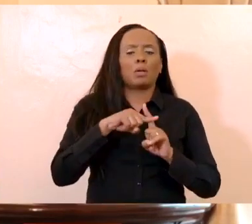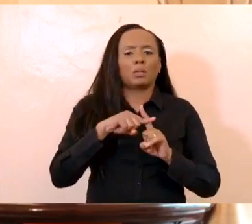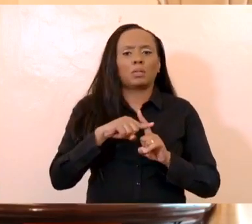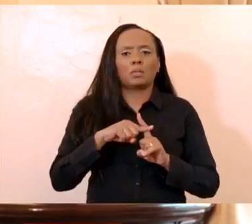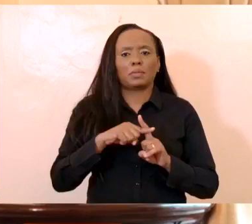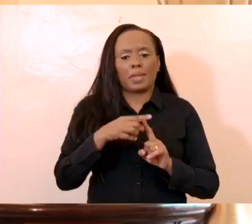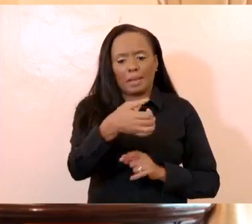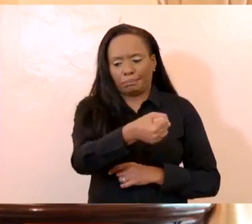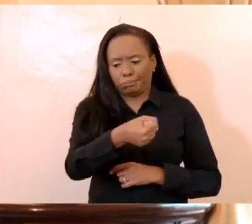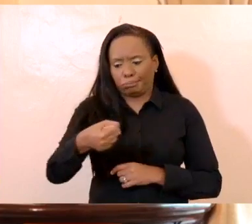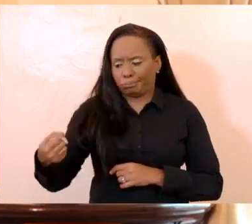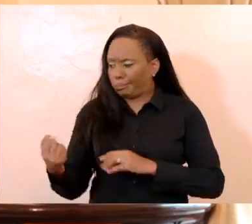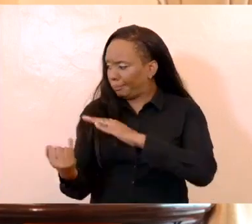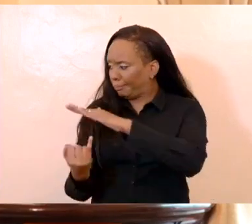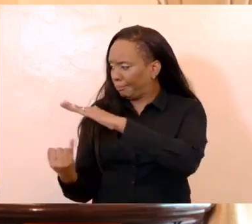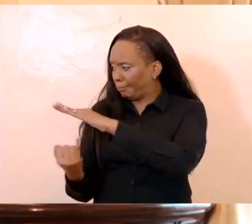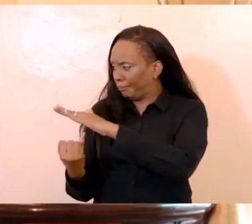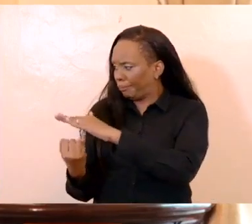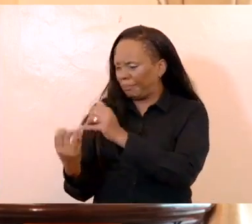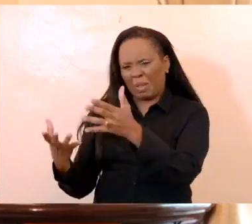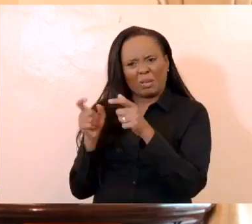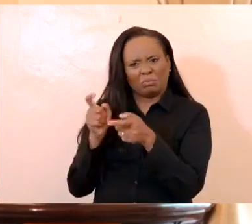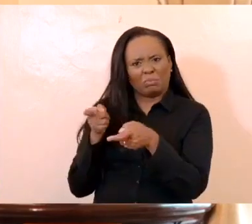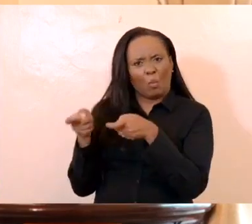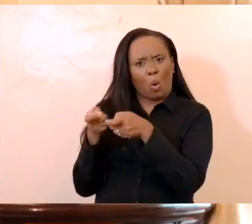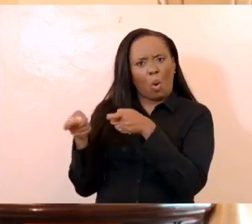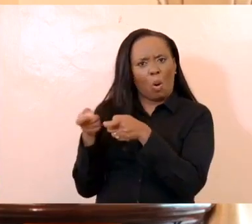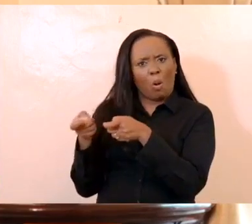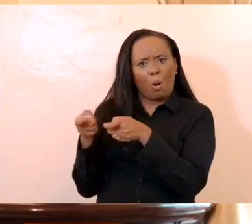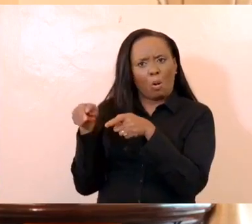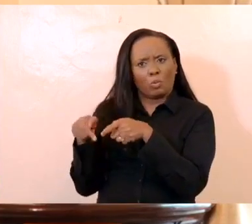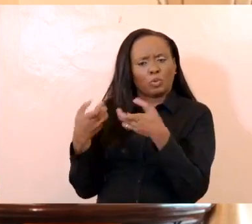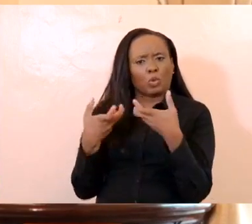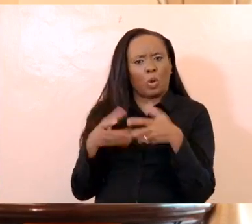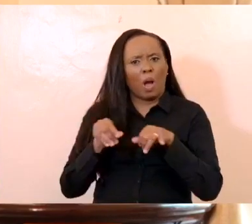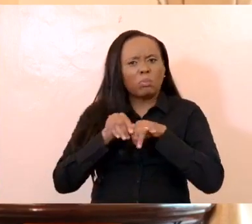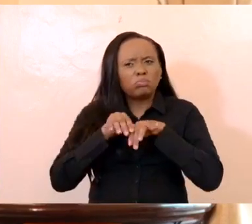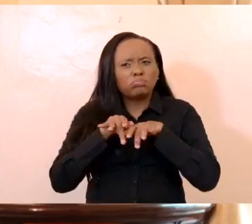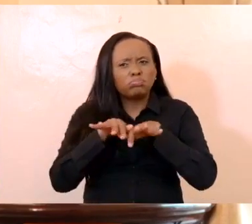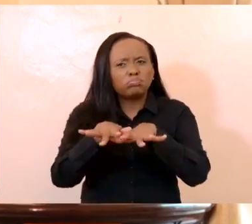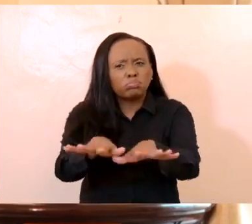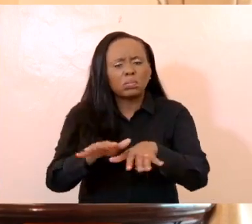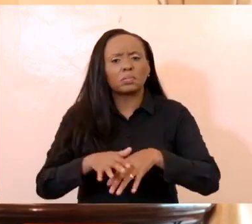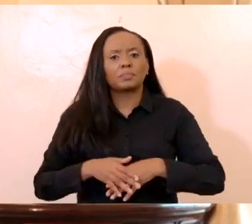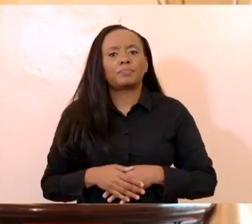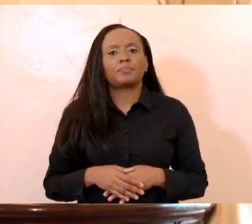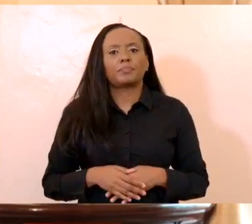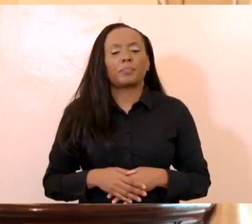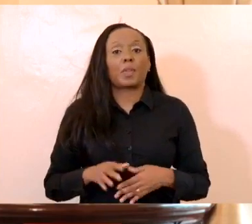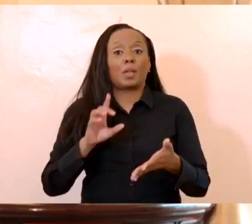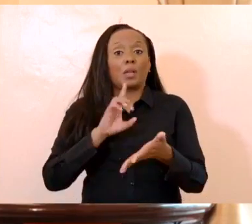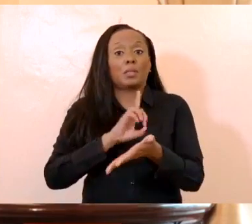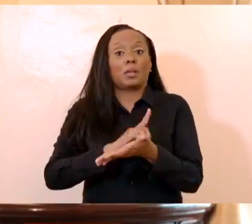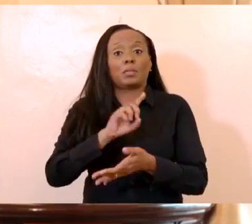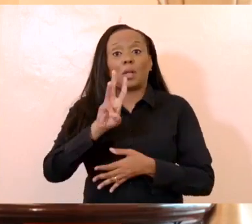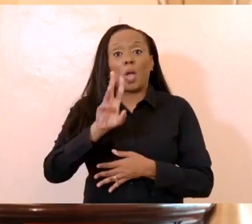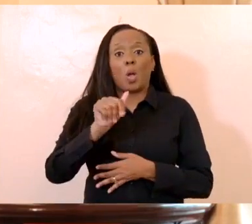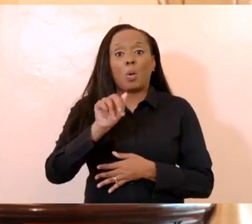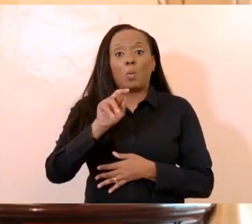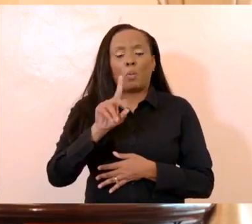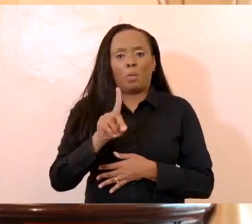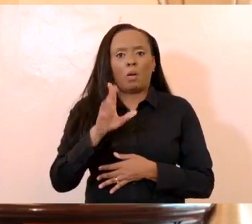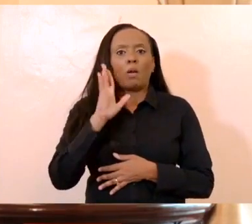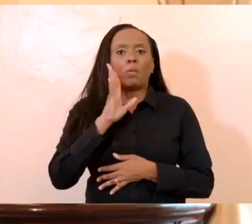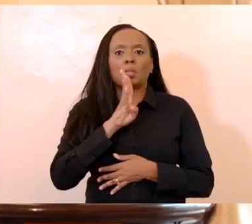them and those around them in an effort to control what is going on there. Dr. Ward can possibly speak to you about the herd